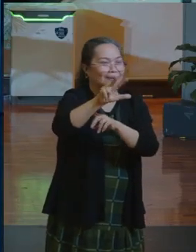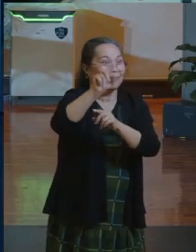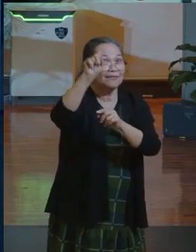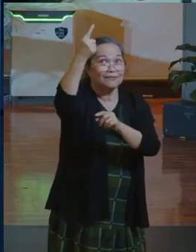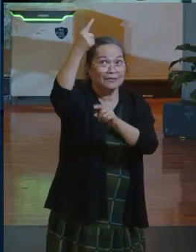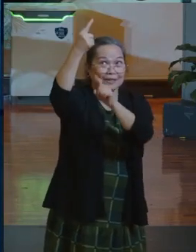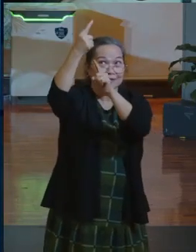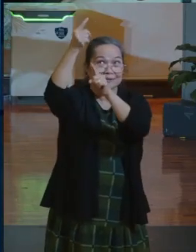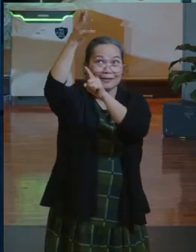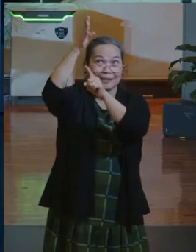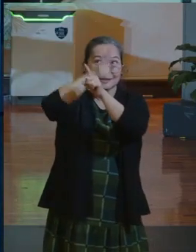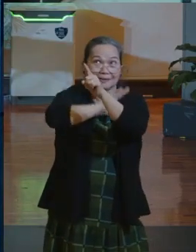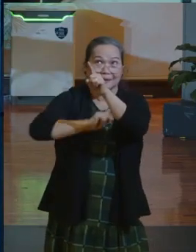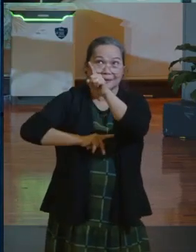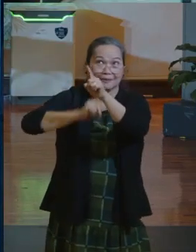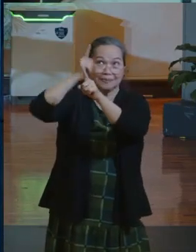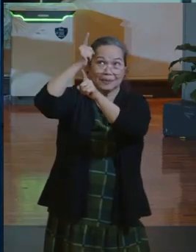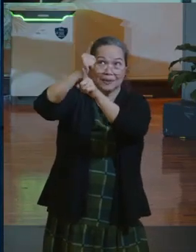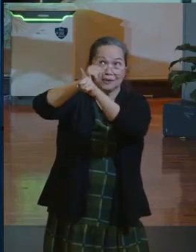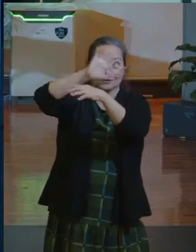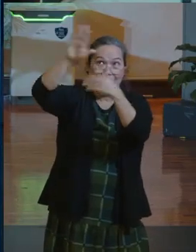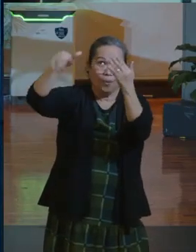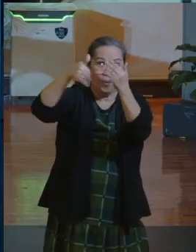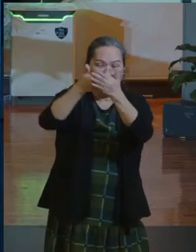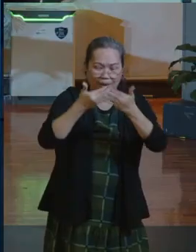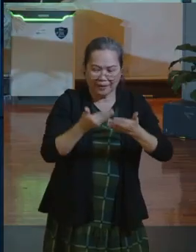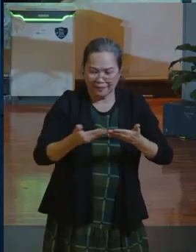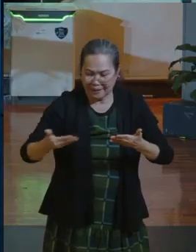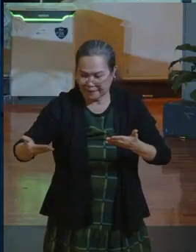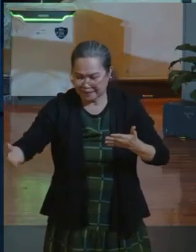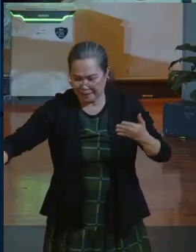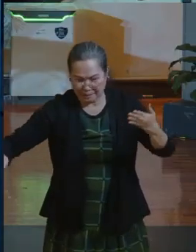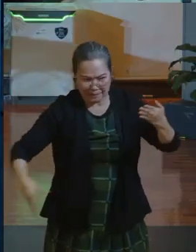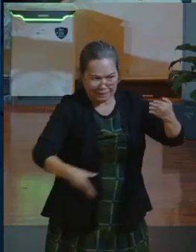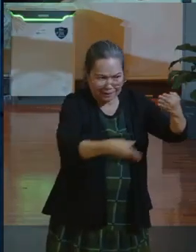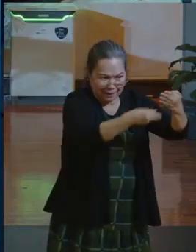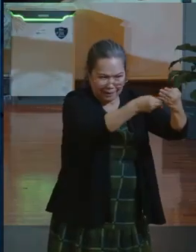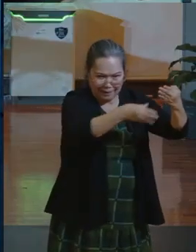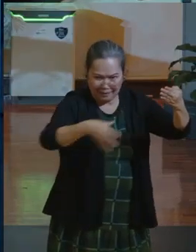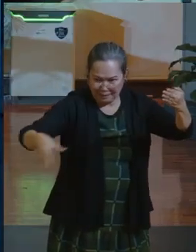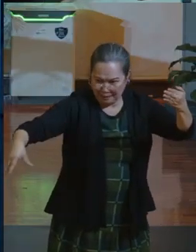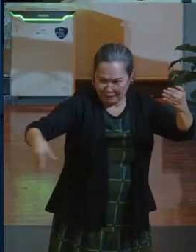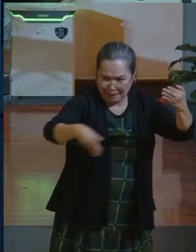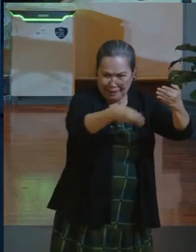kingdom of God and His righteousness, and all these things shall be added unto you.